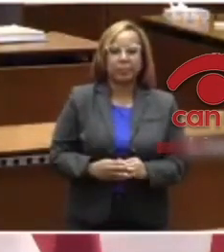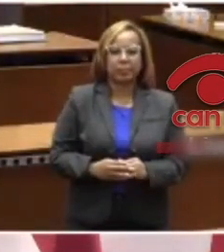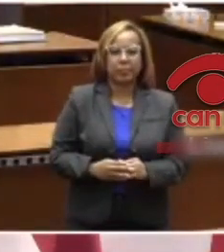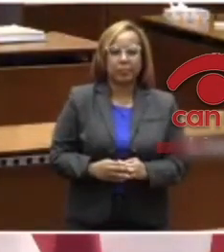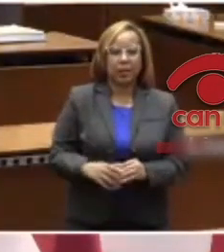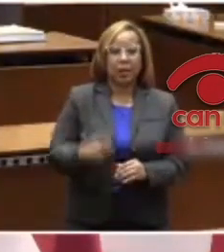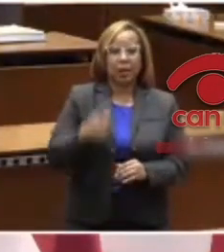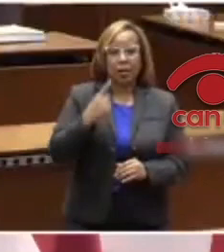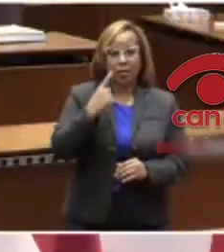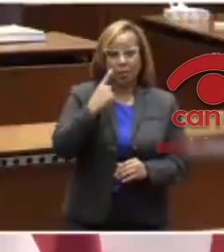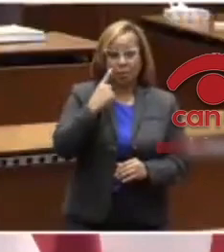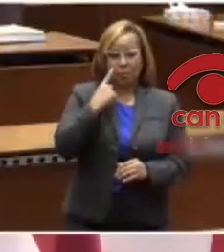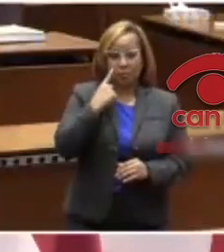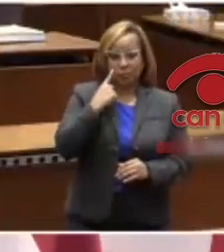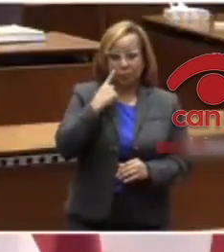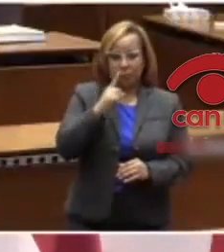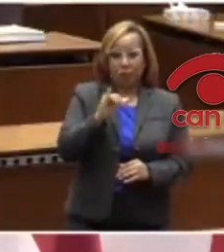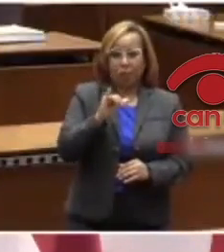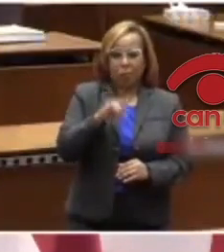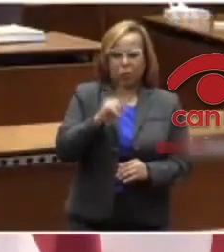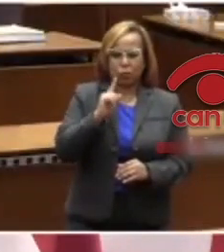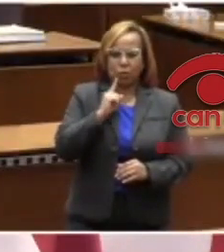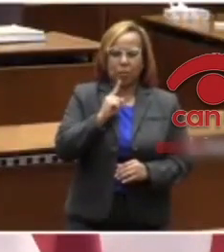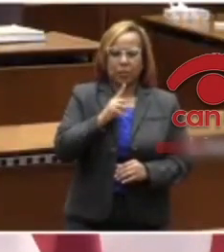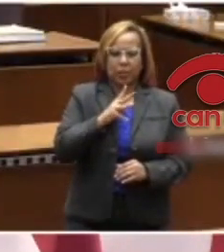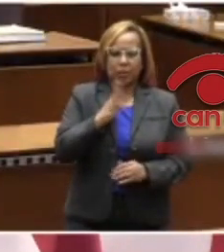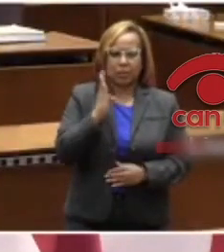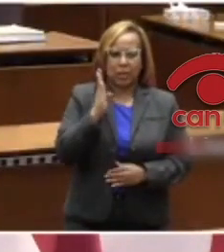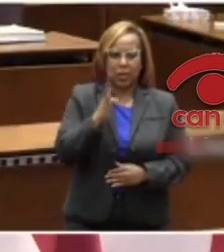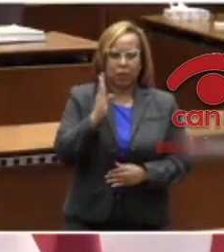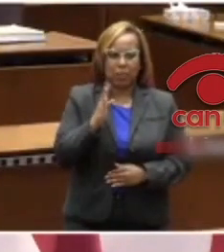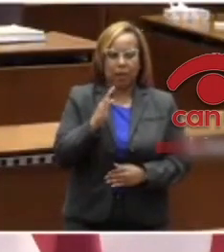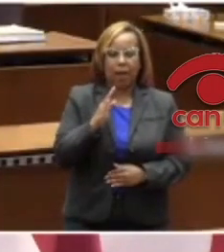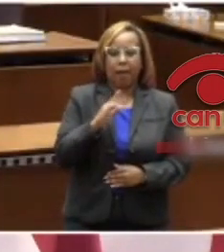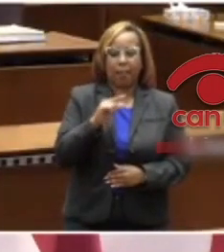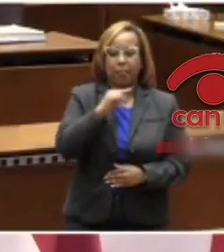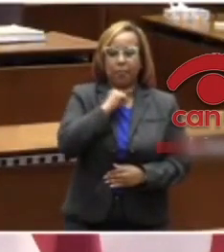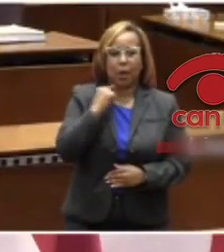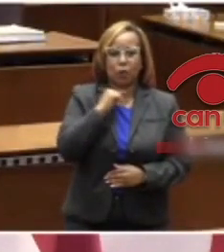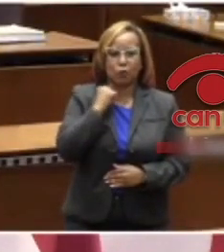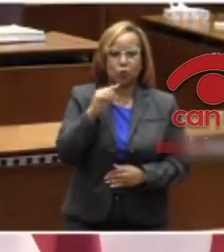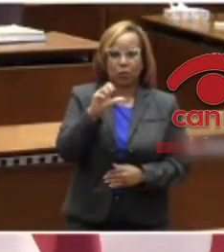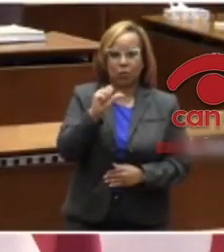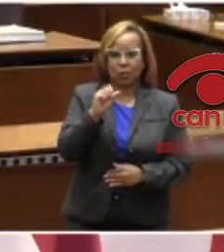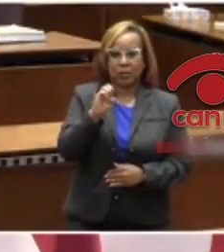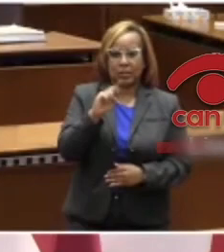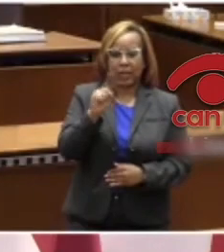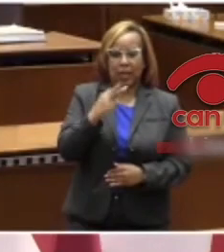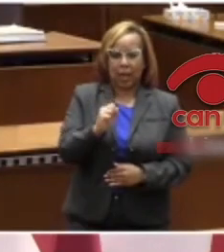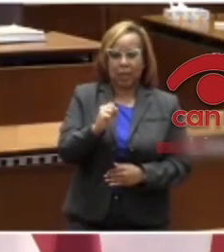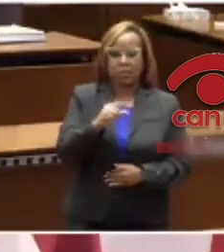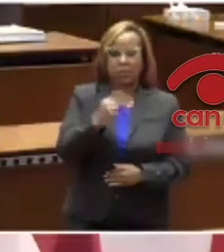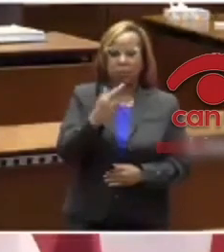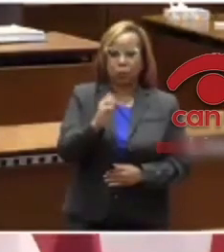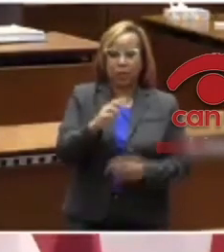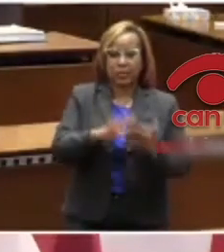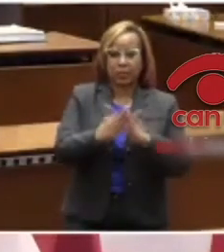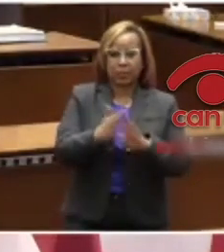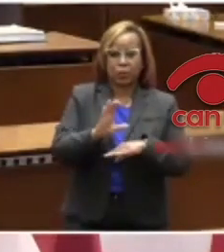for the invocation, which will be delivered by Pastor Angelina Lejas of Grace and Peace